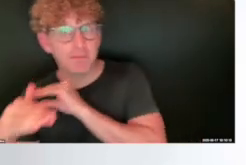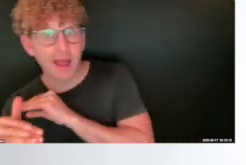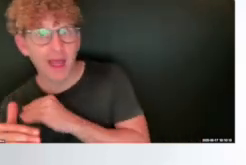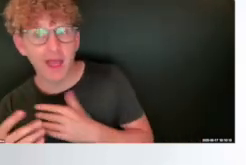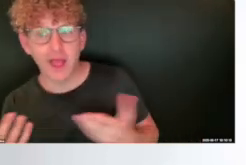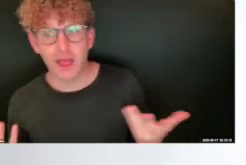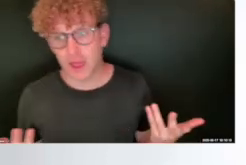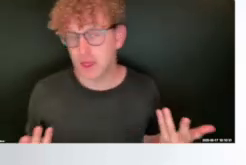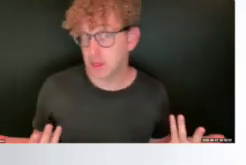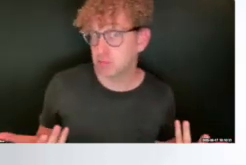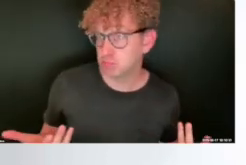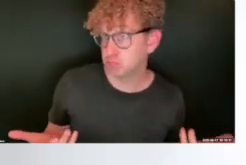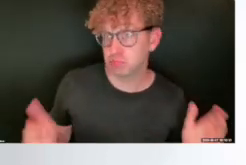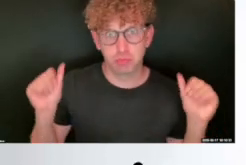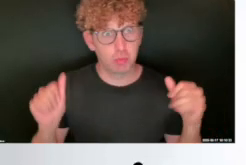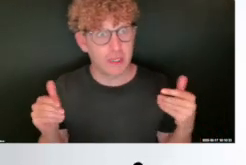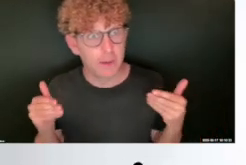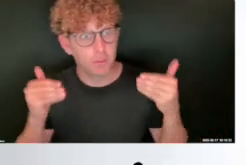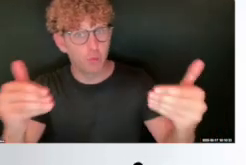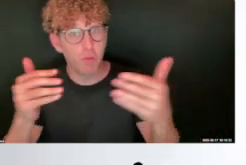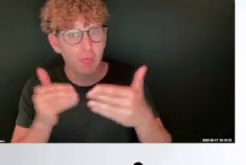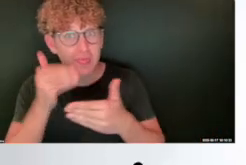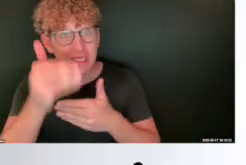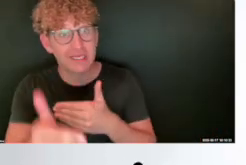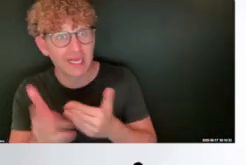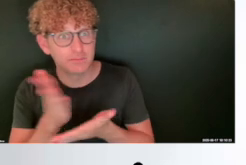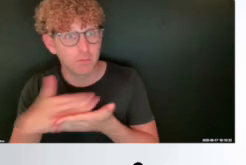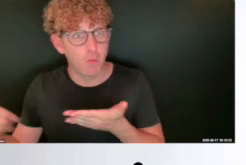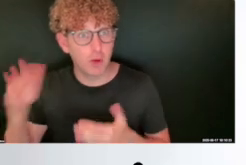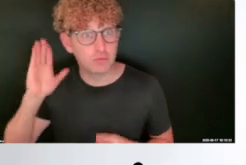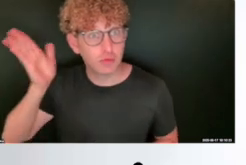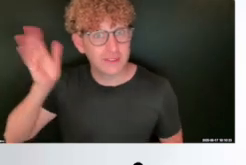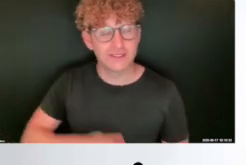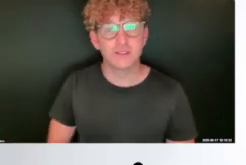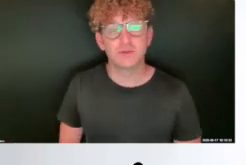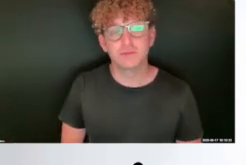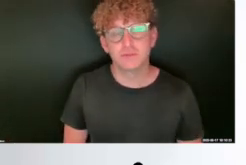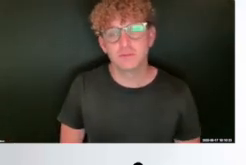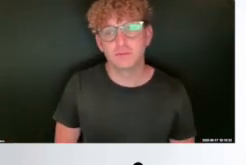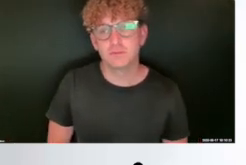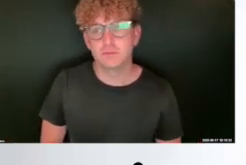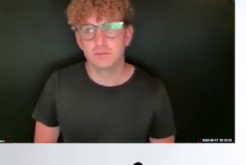Sorry, could I ask one more question? Yes, go ahead. I was curious.